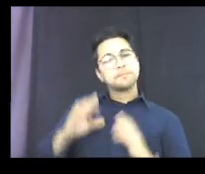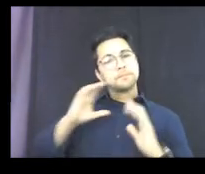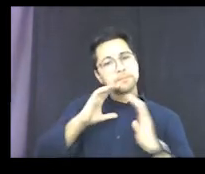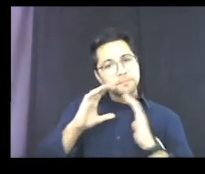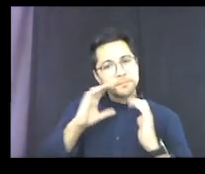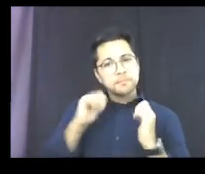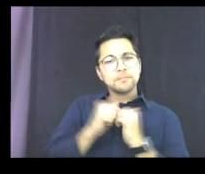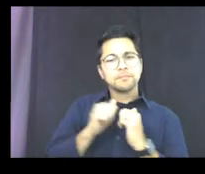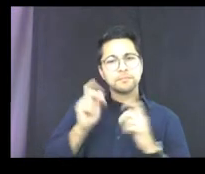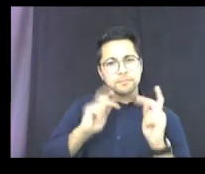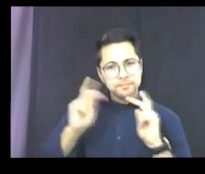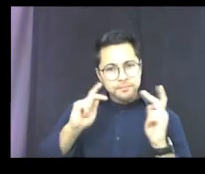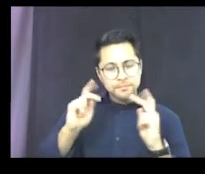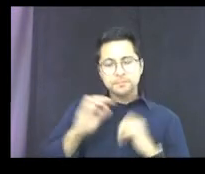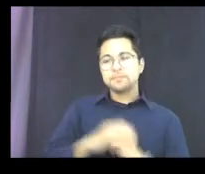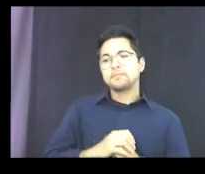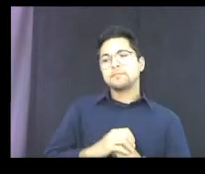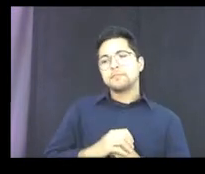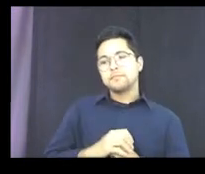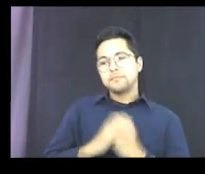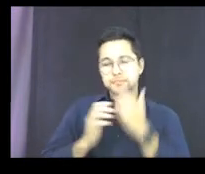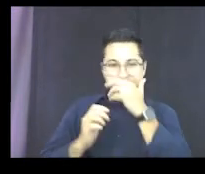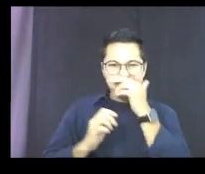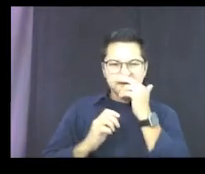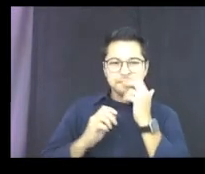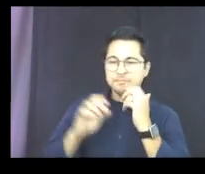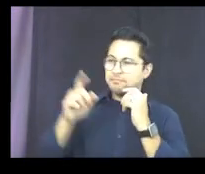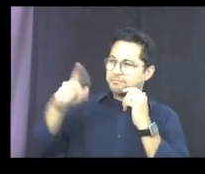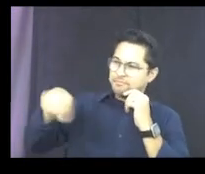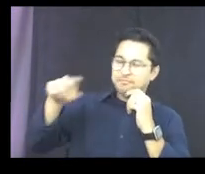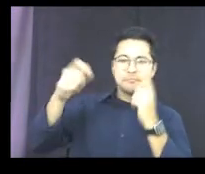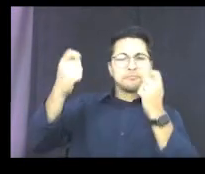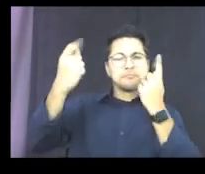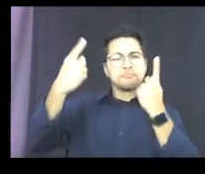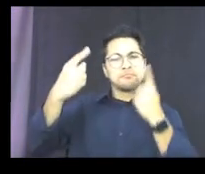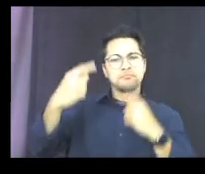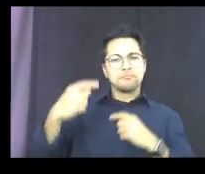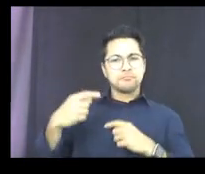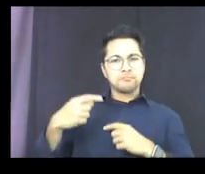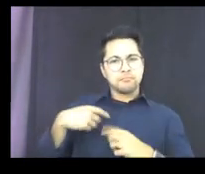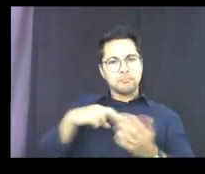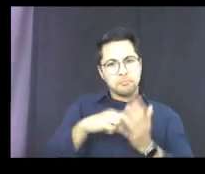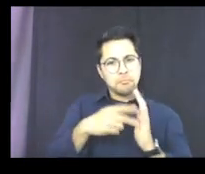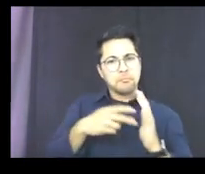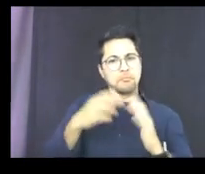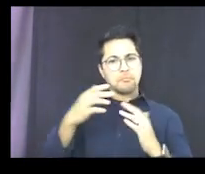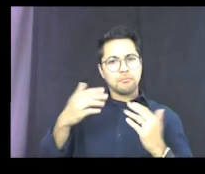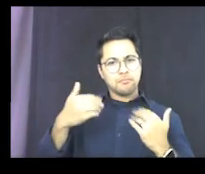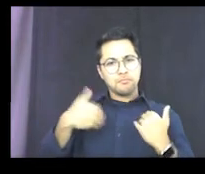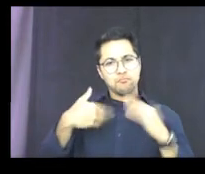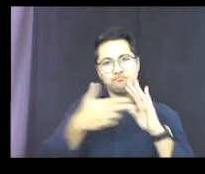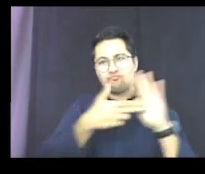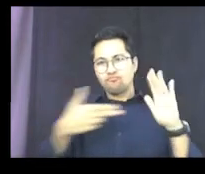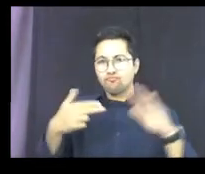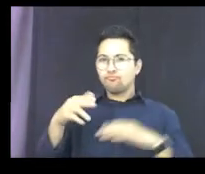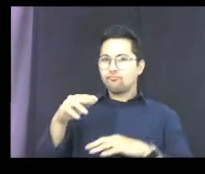communicate with people that understand what it means to be on the spectrum